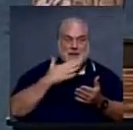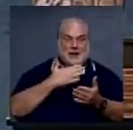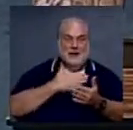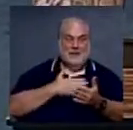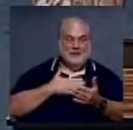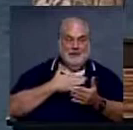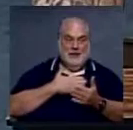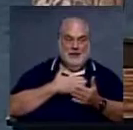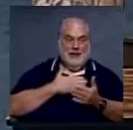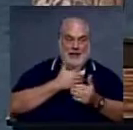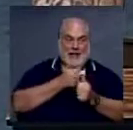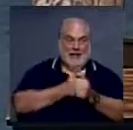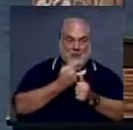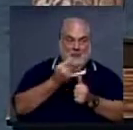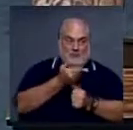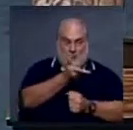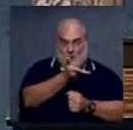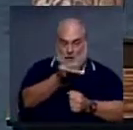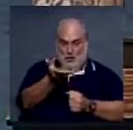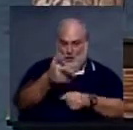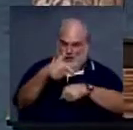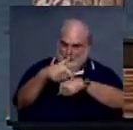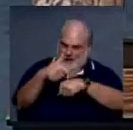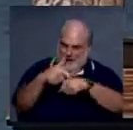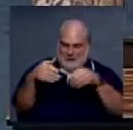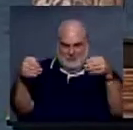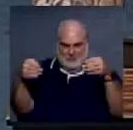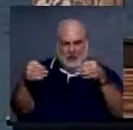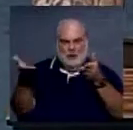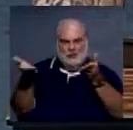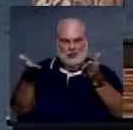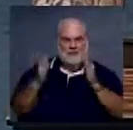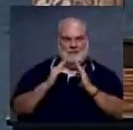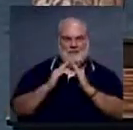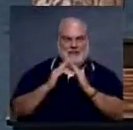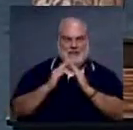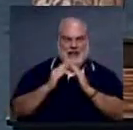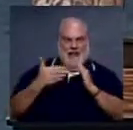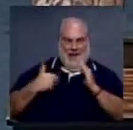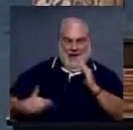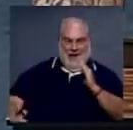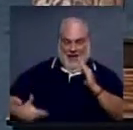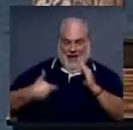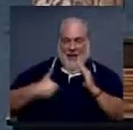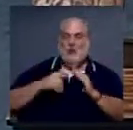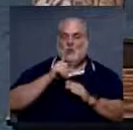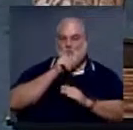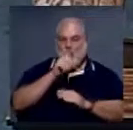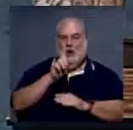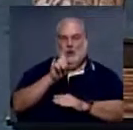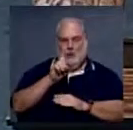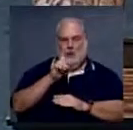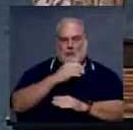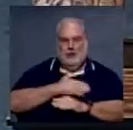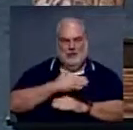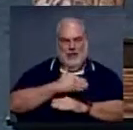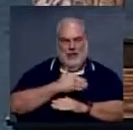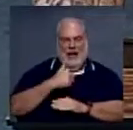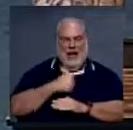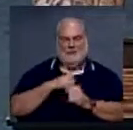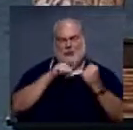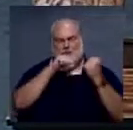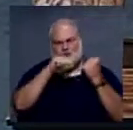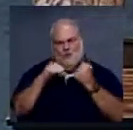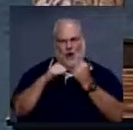want to thank each one of you for the time you spend serving our community, because I, as a community citizen, really appreciate it. I'm a big animal